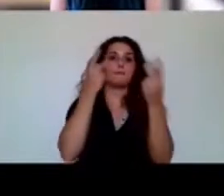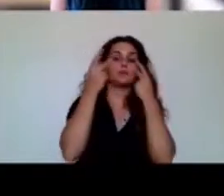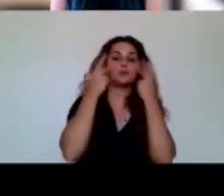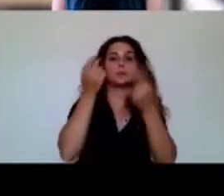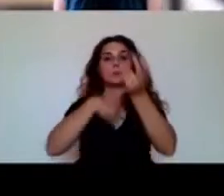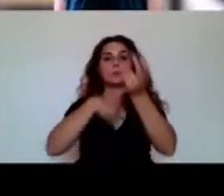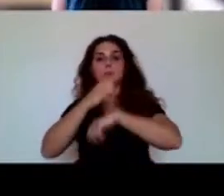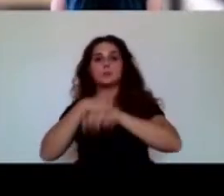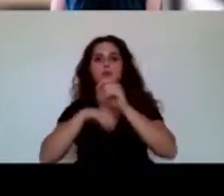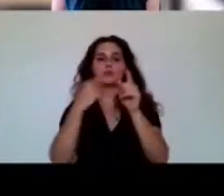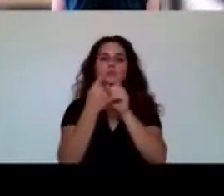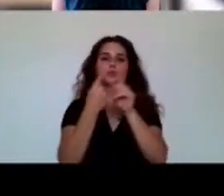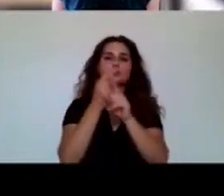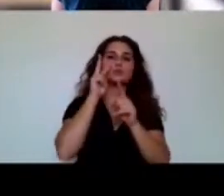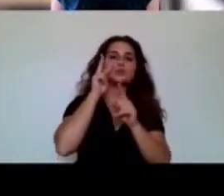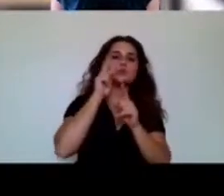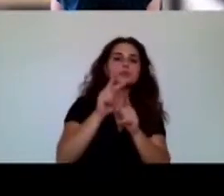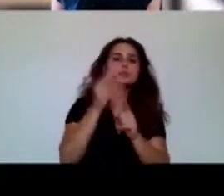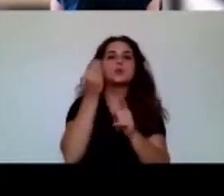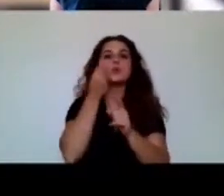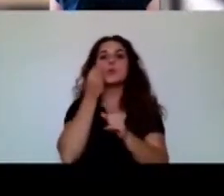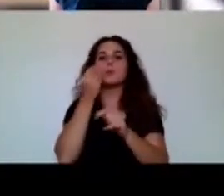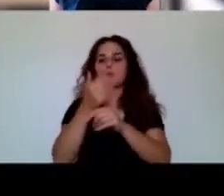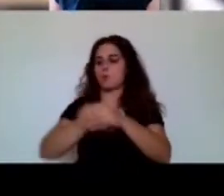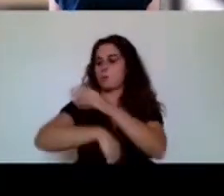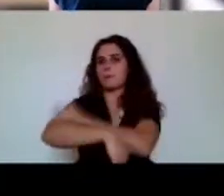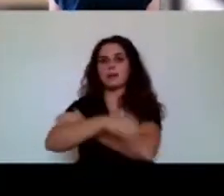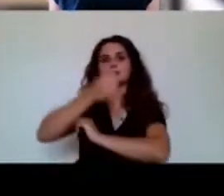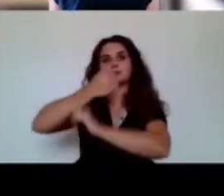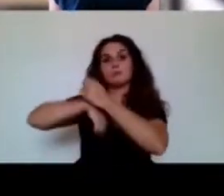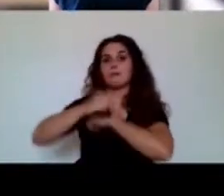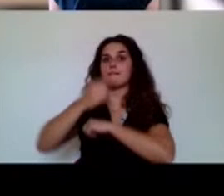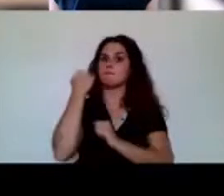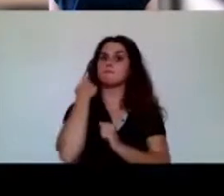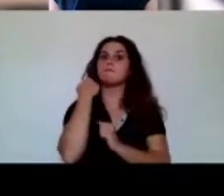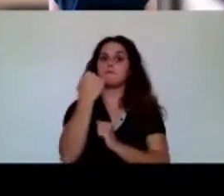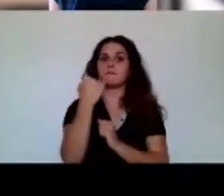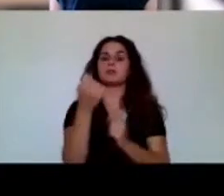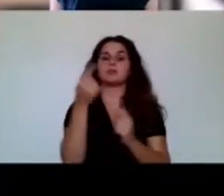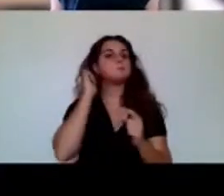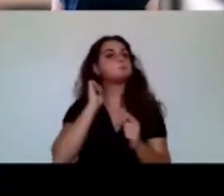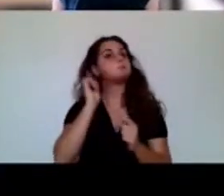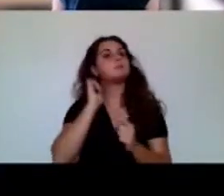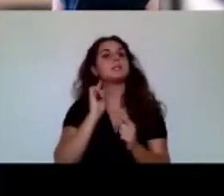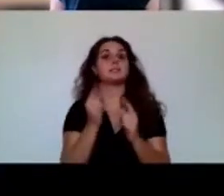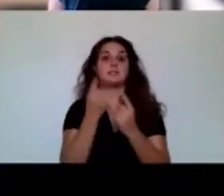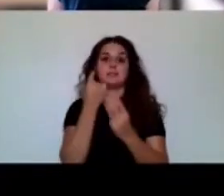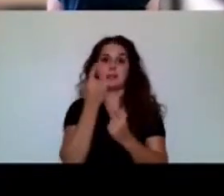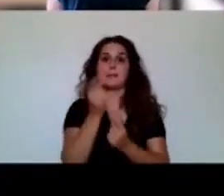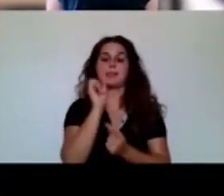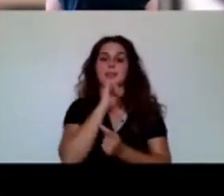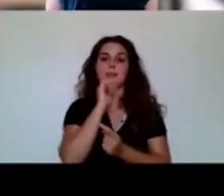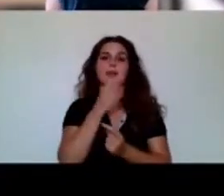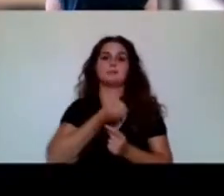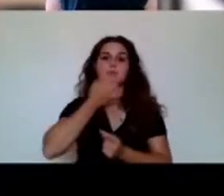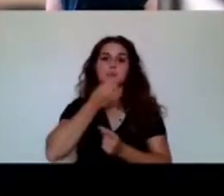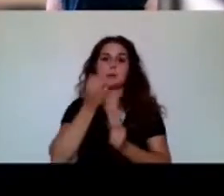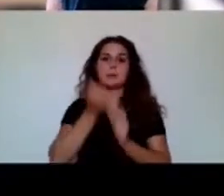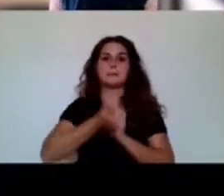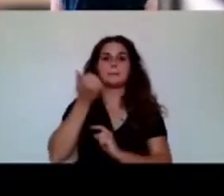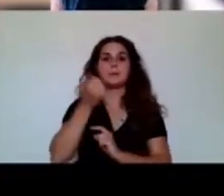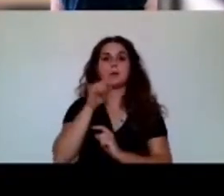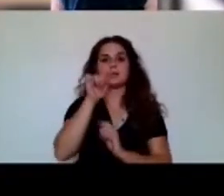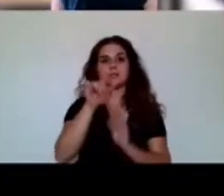mapping between what you see and how your arm is moving is very, very strong and actually overrides this explicit instruction or